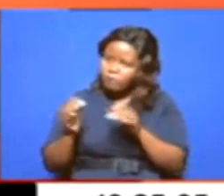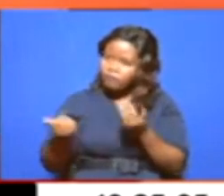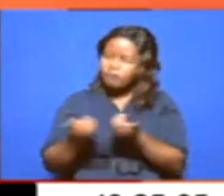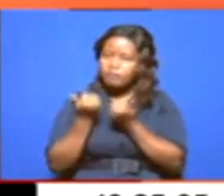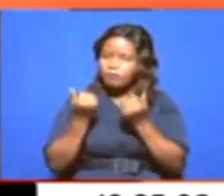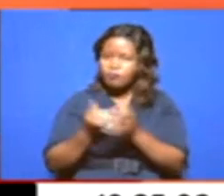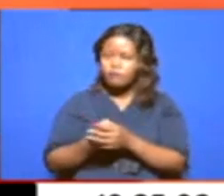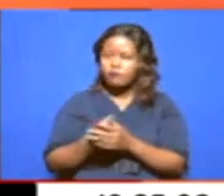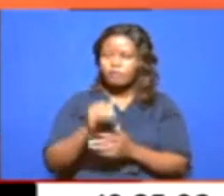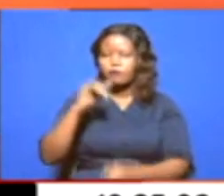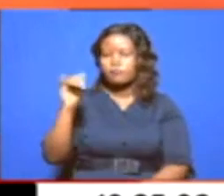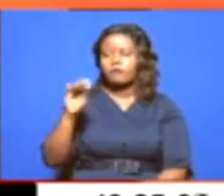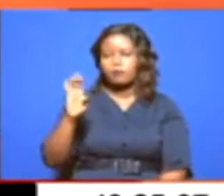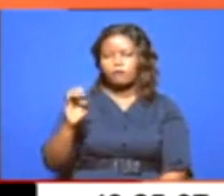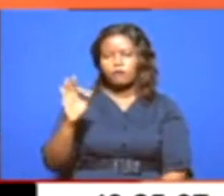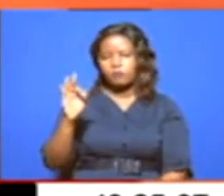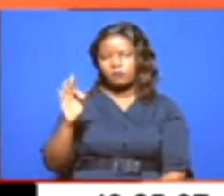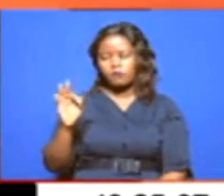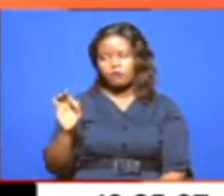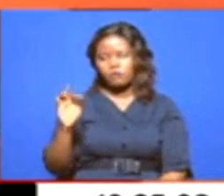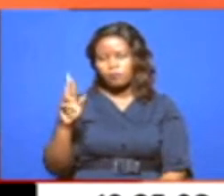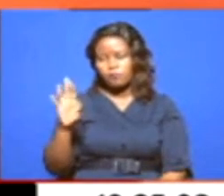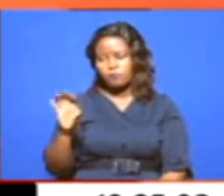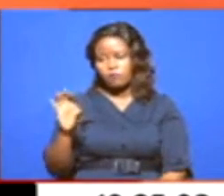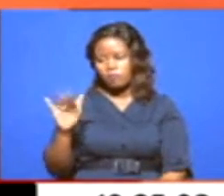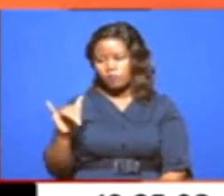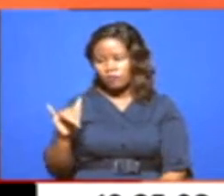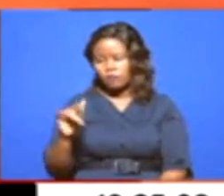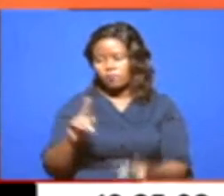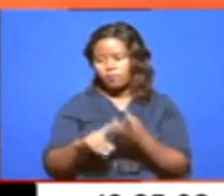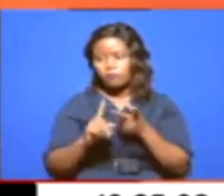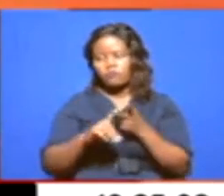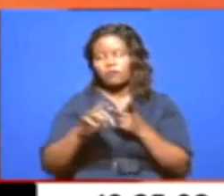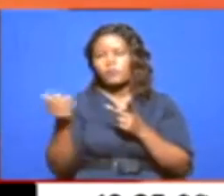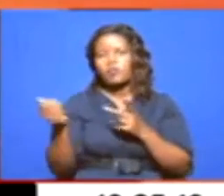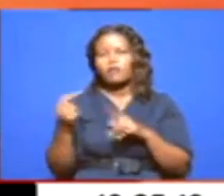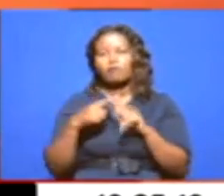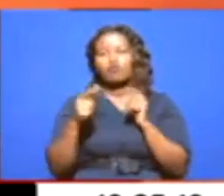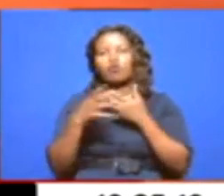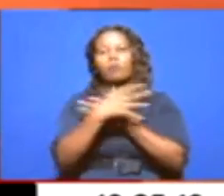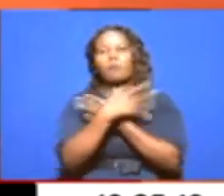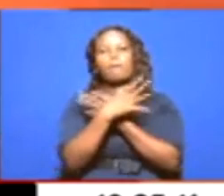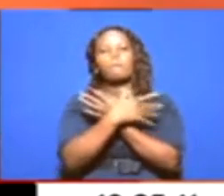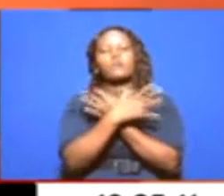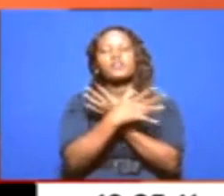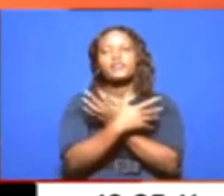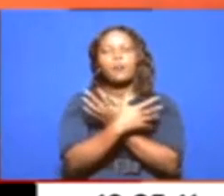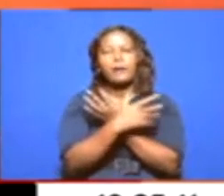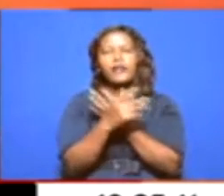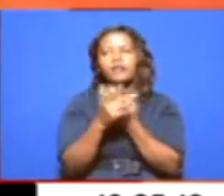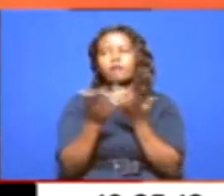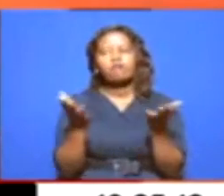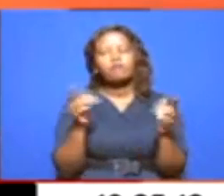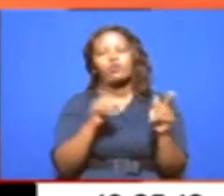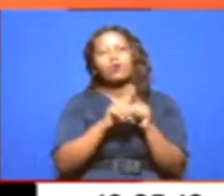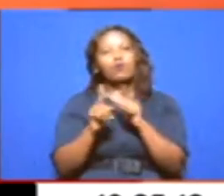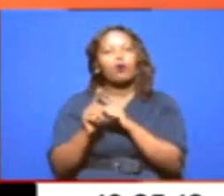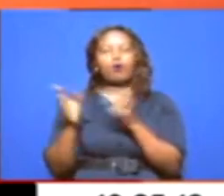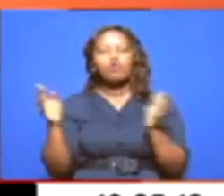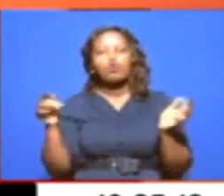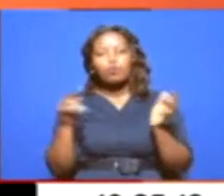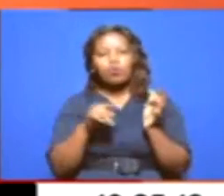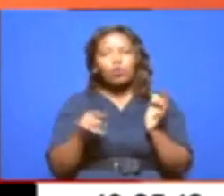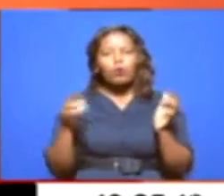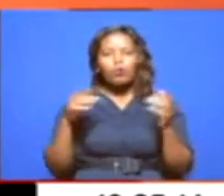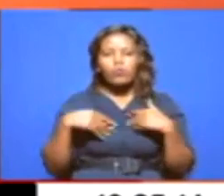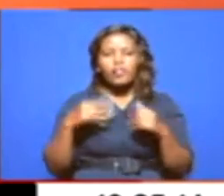Joel Ayeko. We've got Albert Tropp, runs for Bahrain, Samuel Fitui of Germany. Plus, we saw at the National